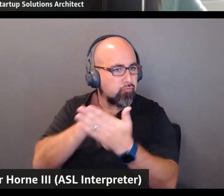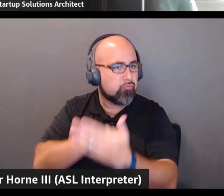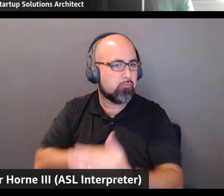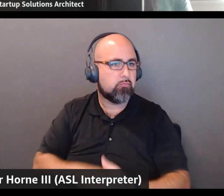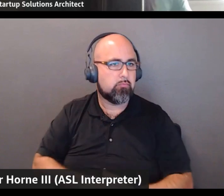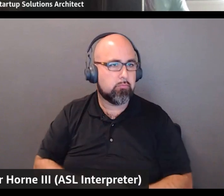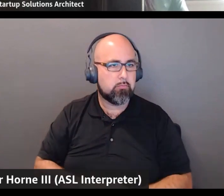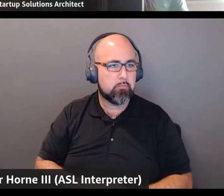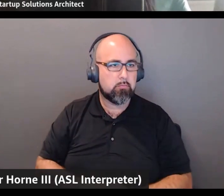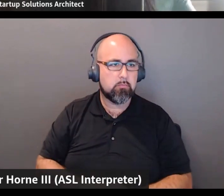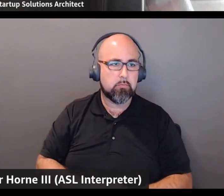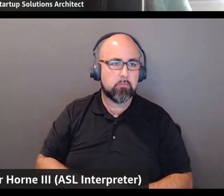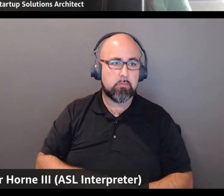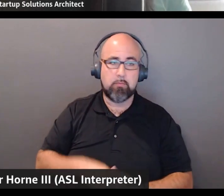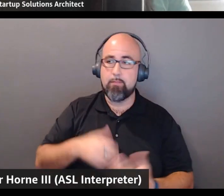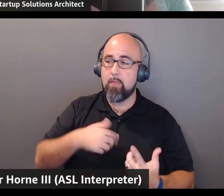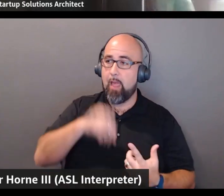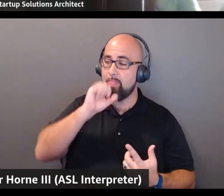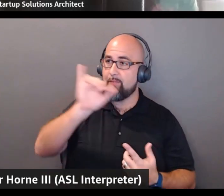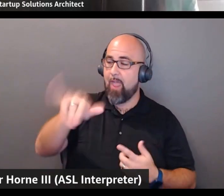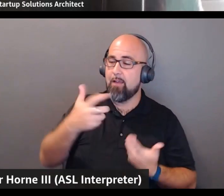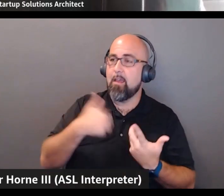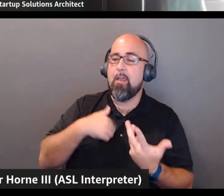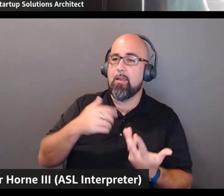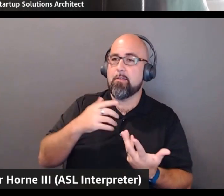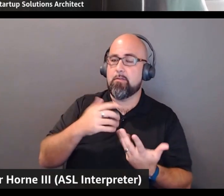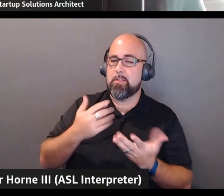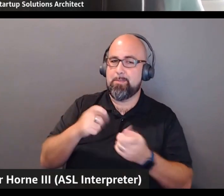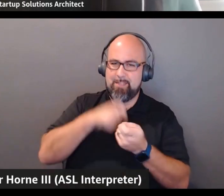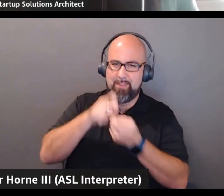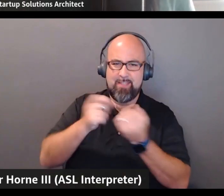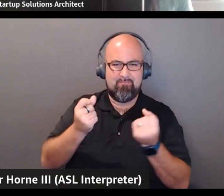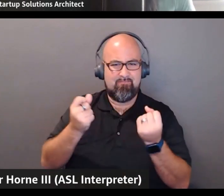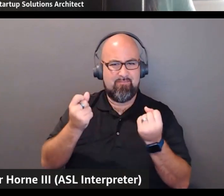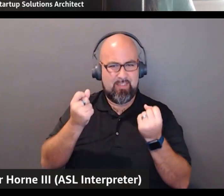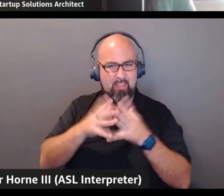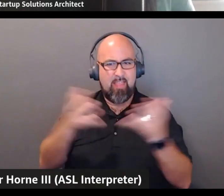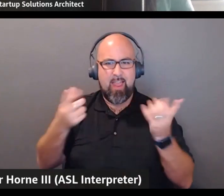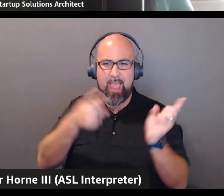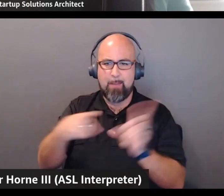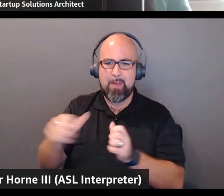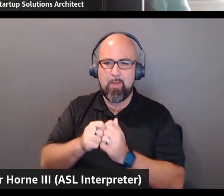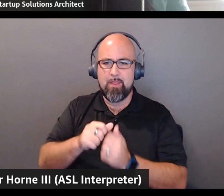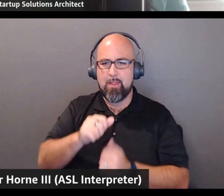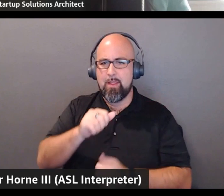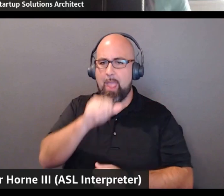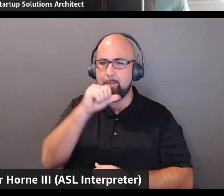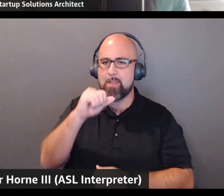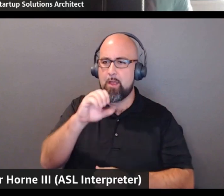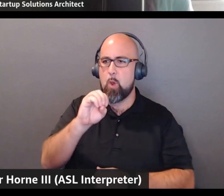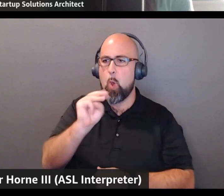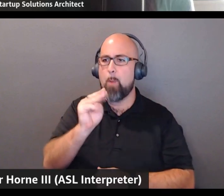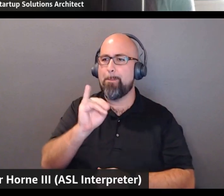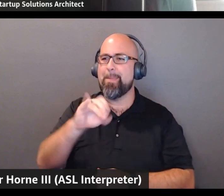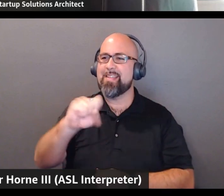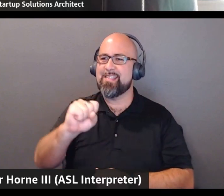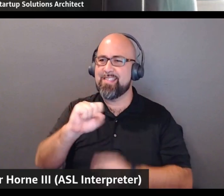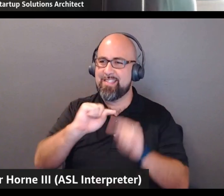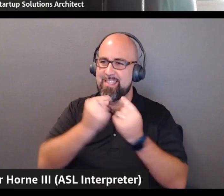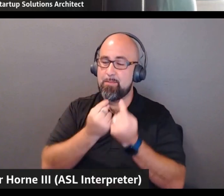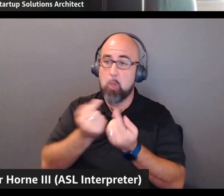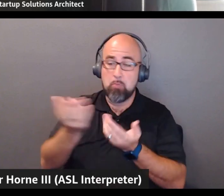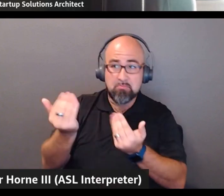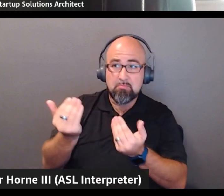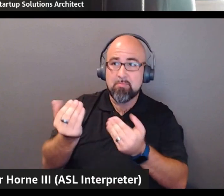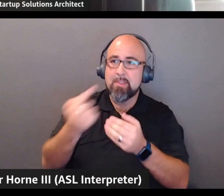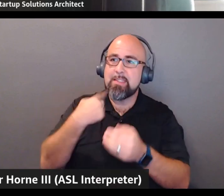I love it. And then specifically, it sounds like there's been a lot going on with the Amazon Omics team. So tell everyone about really some of